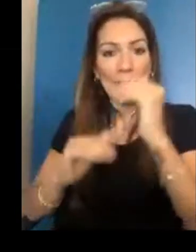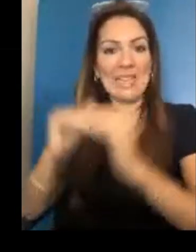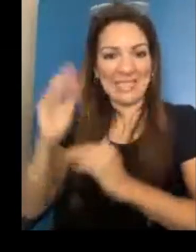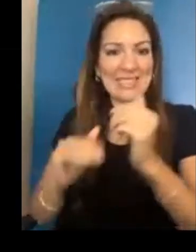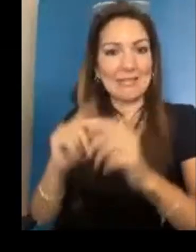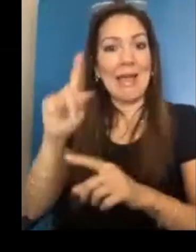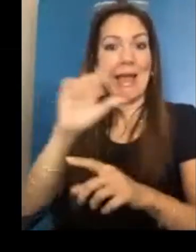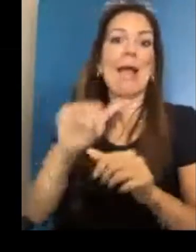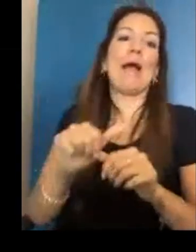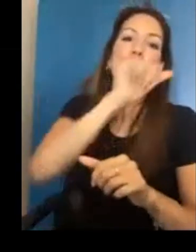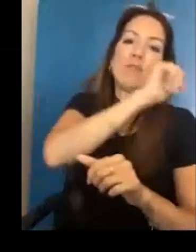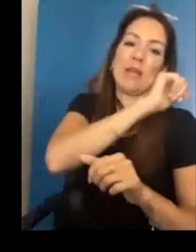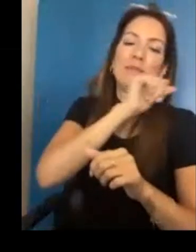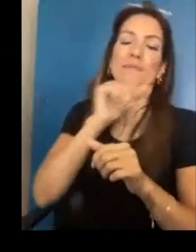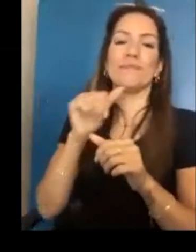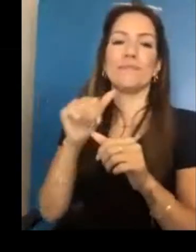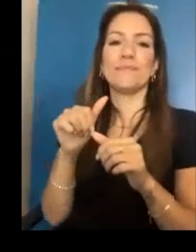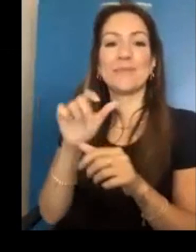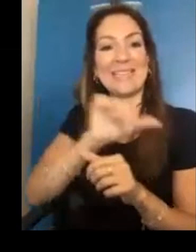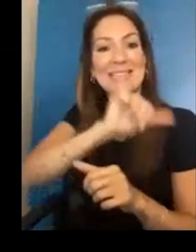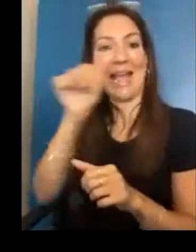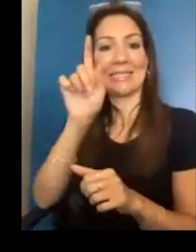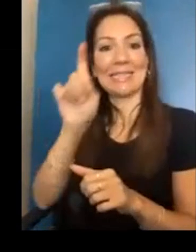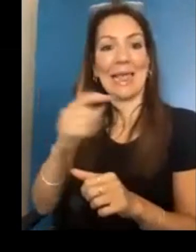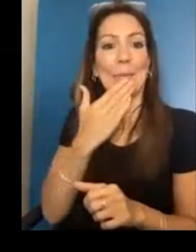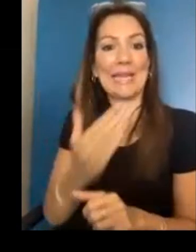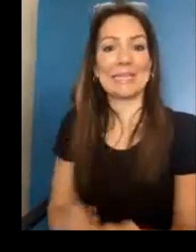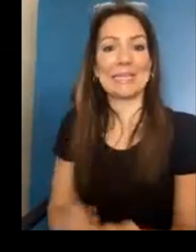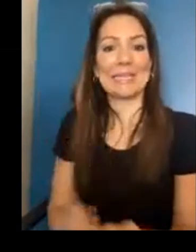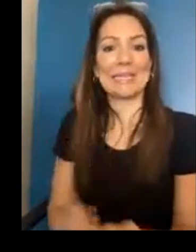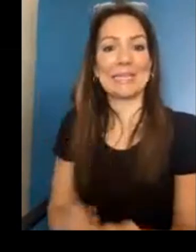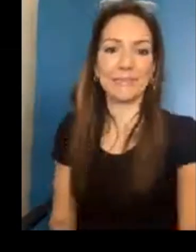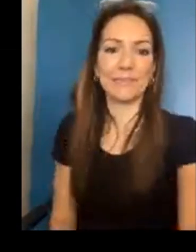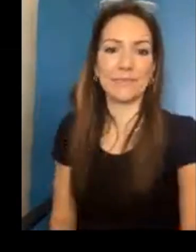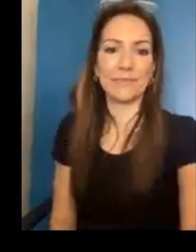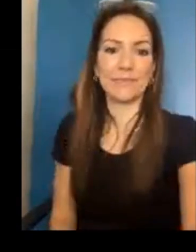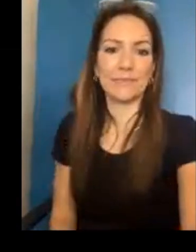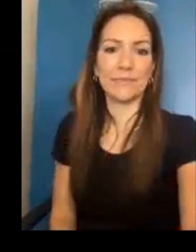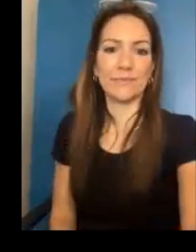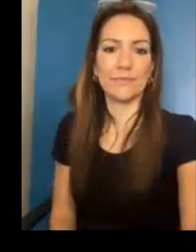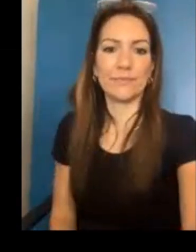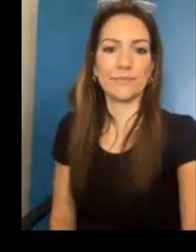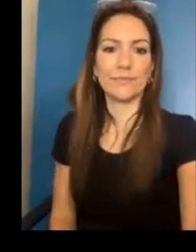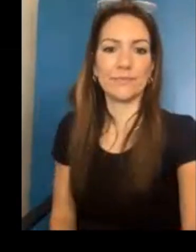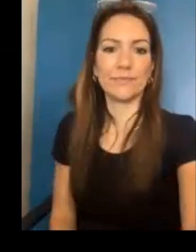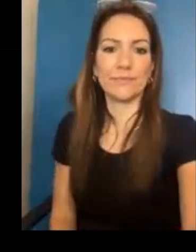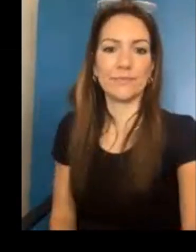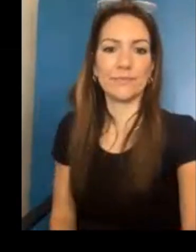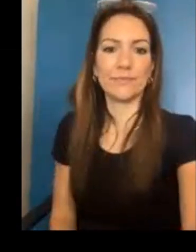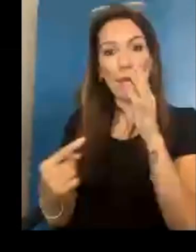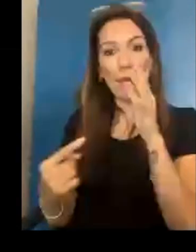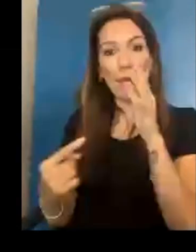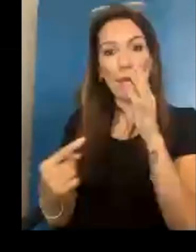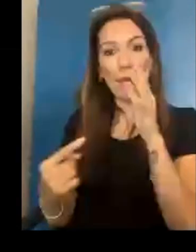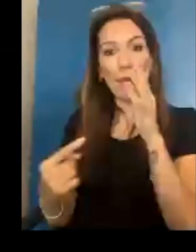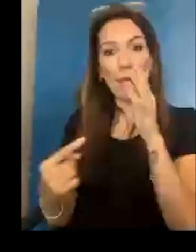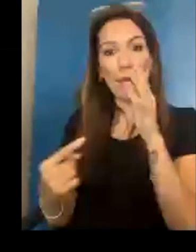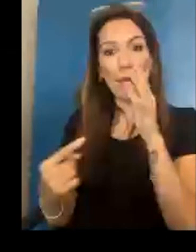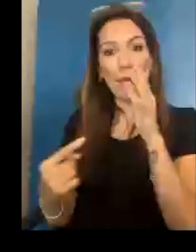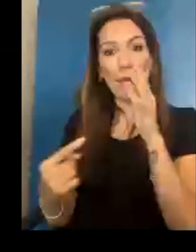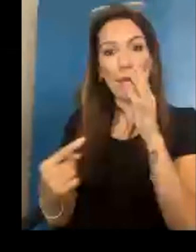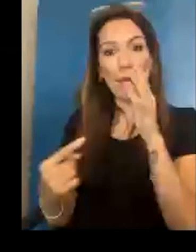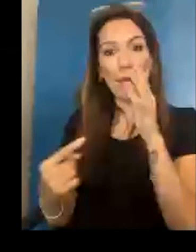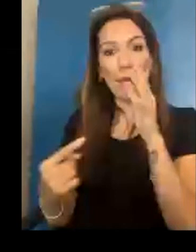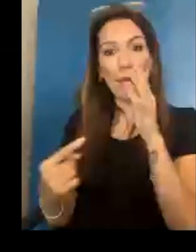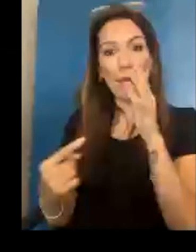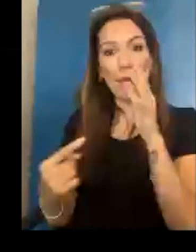rear. Next slide, please. There you can see the main street I was talking about. So that's the other side of the view. So this is our Shaftesbury